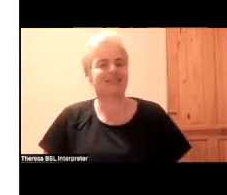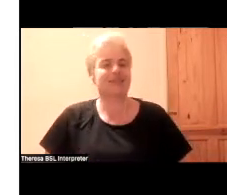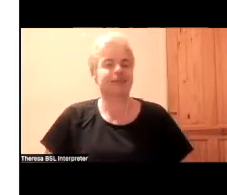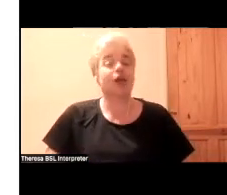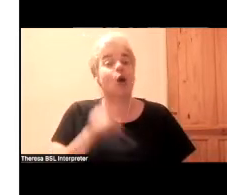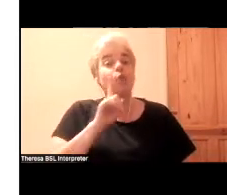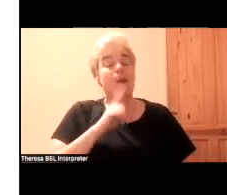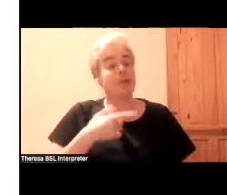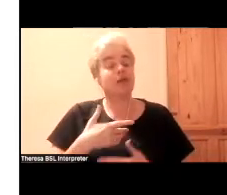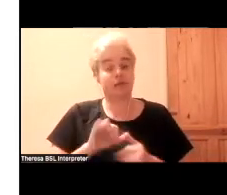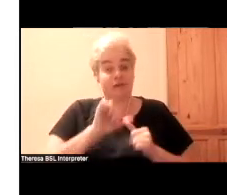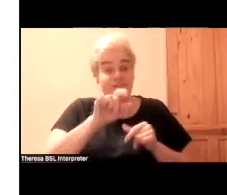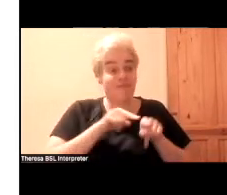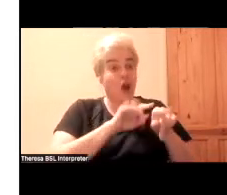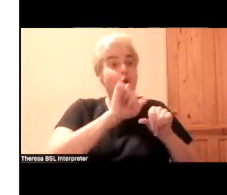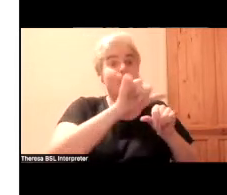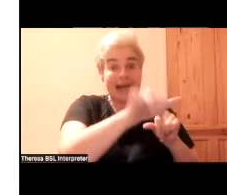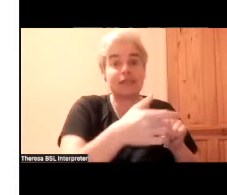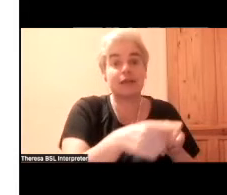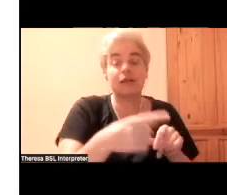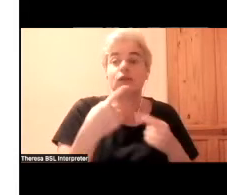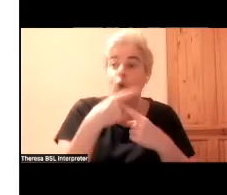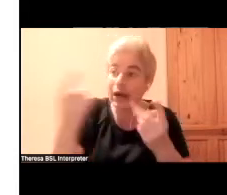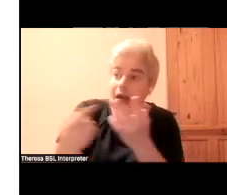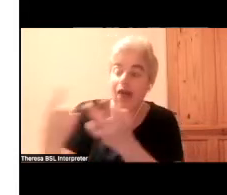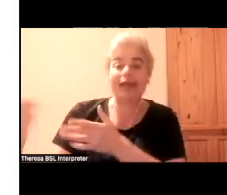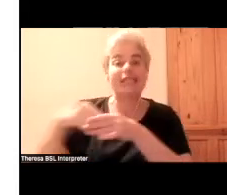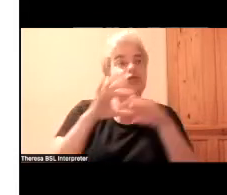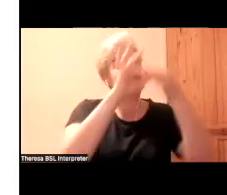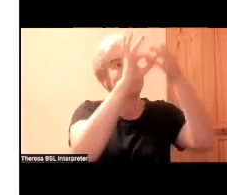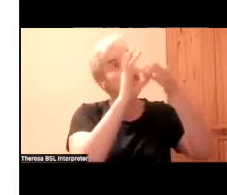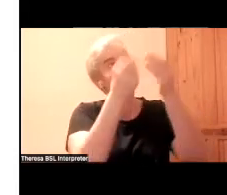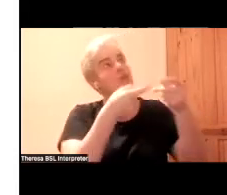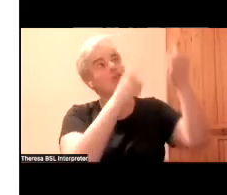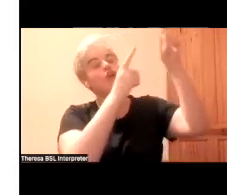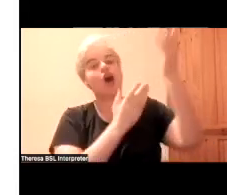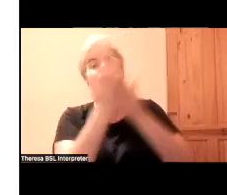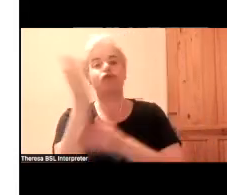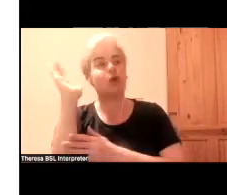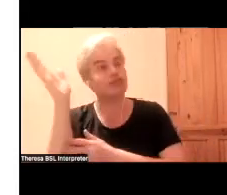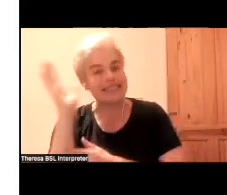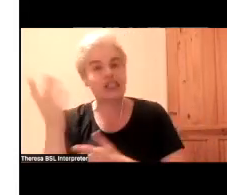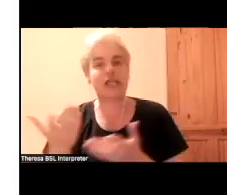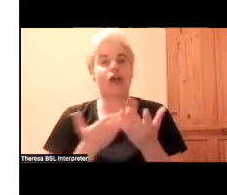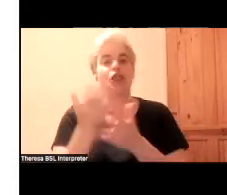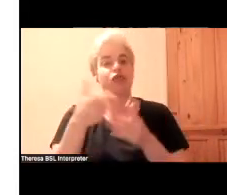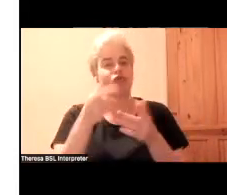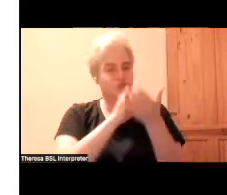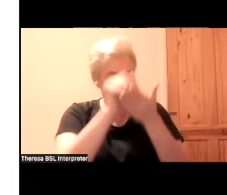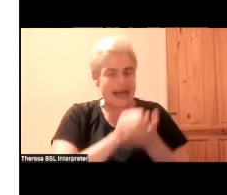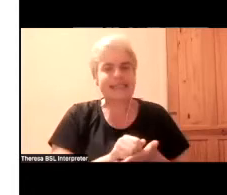Women have followed on this pattern, calling others into relationship with God through their preaching, through their